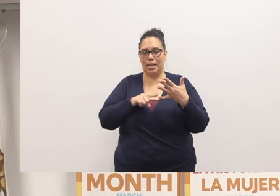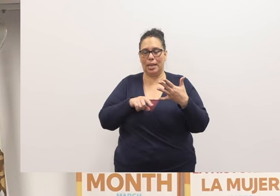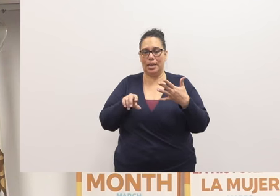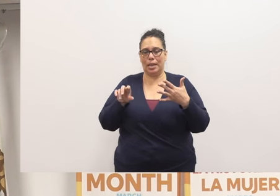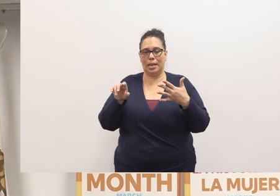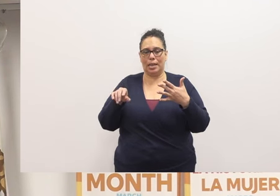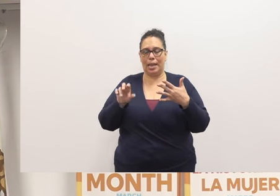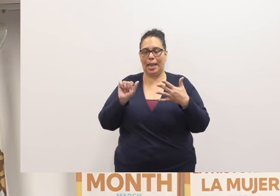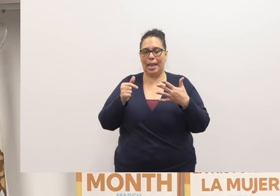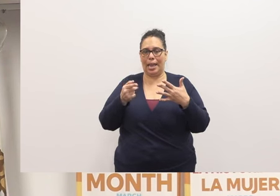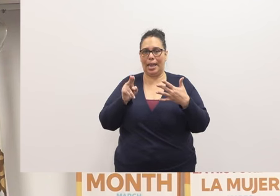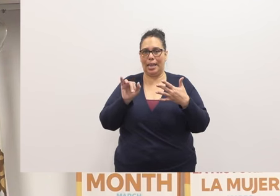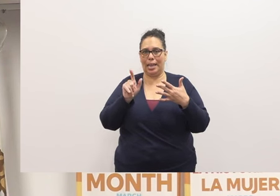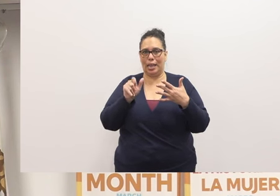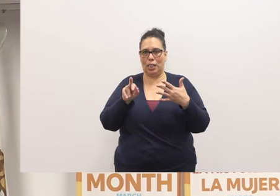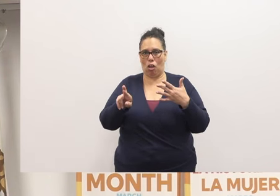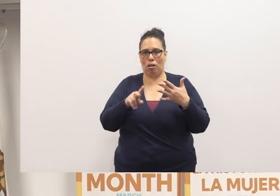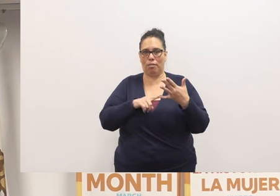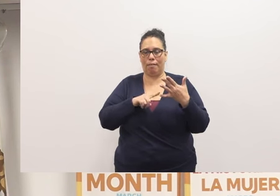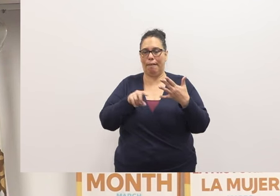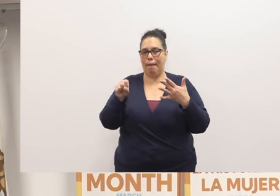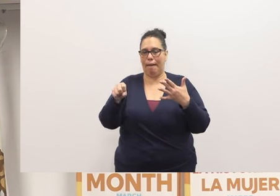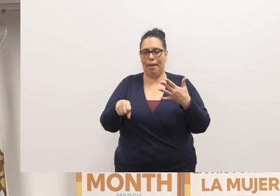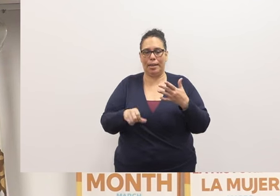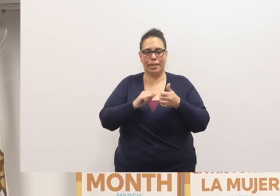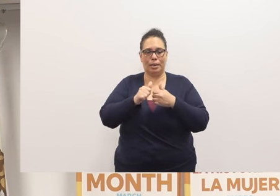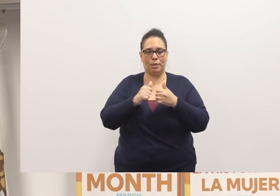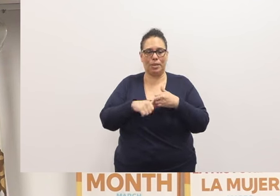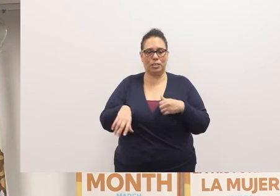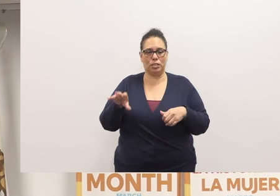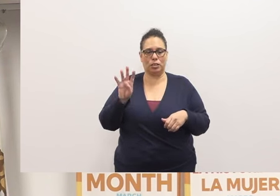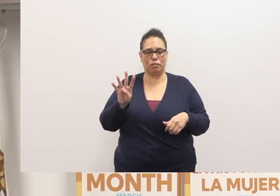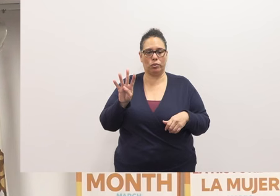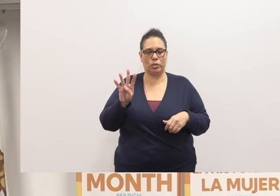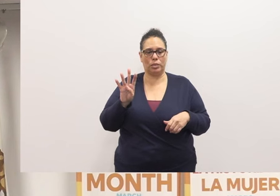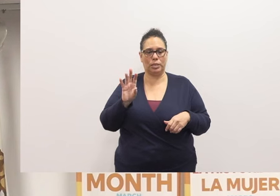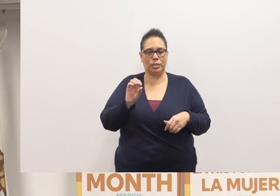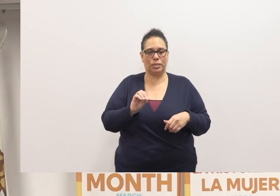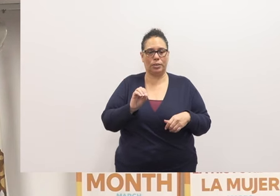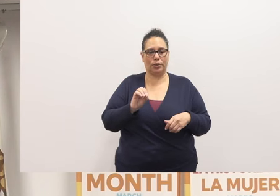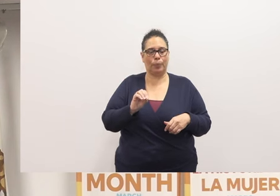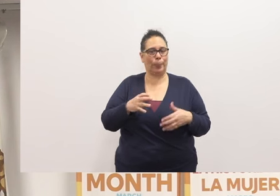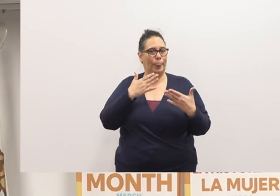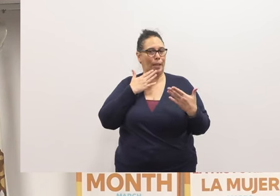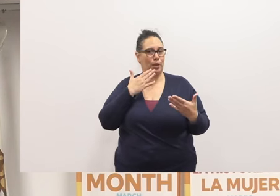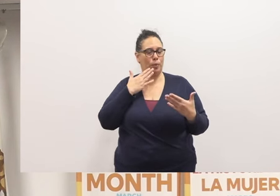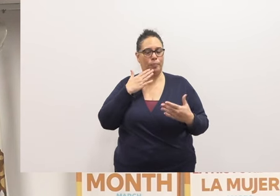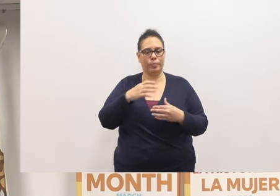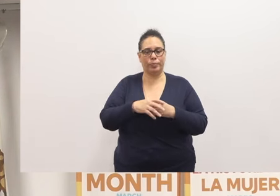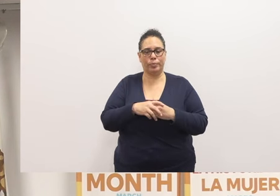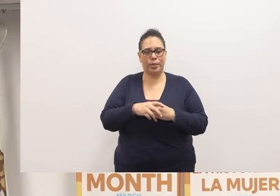Aguilar, preferential vote? Aye. Thank you. That passes 4-0. Thank you. Next, we have